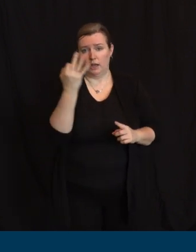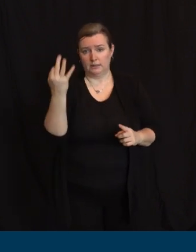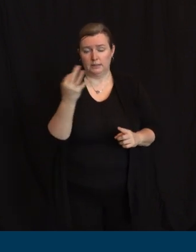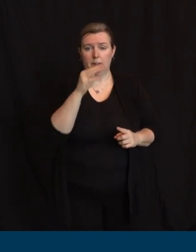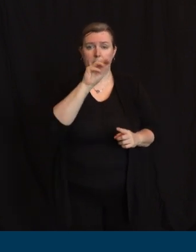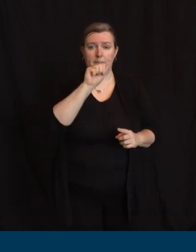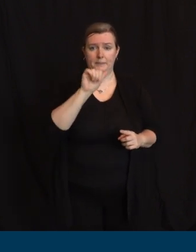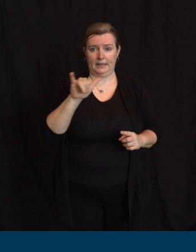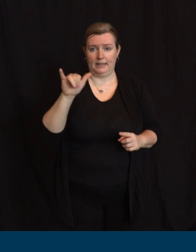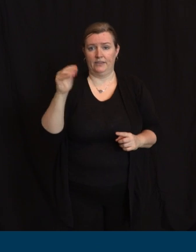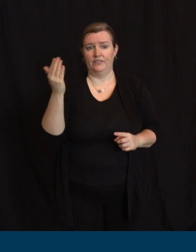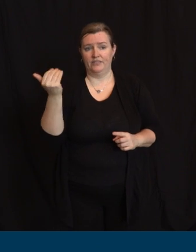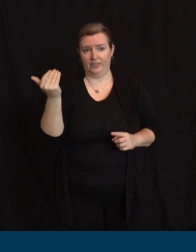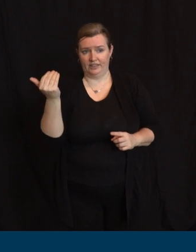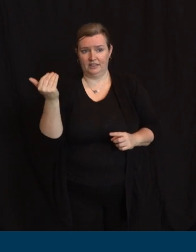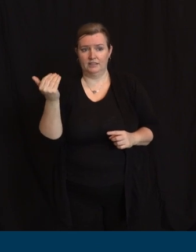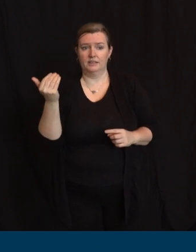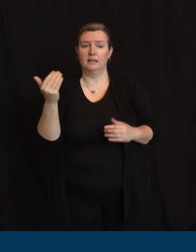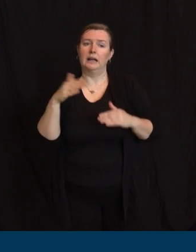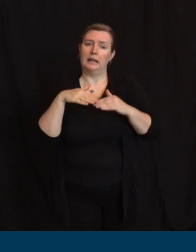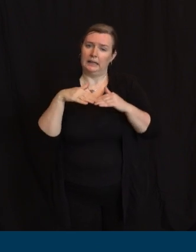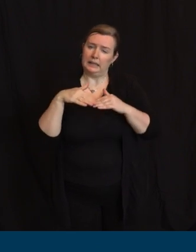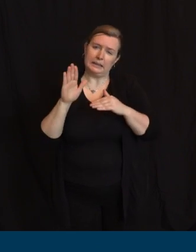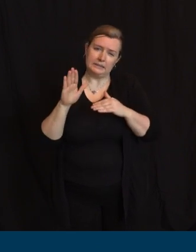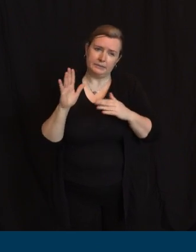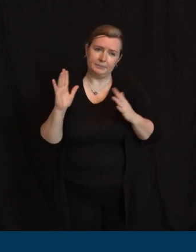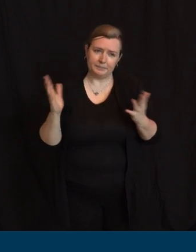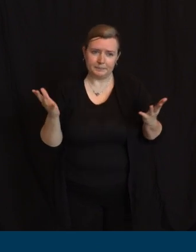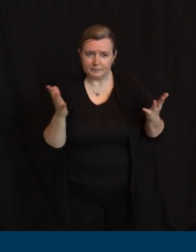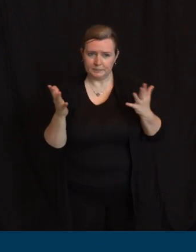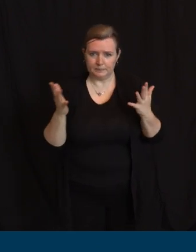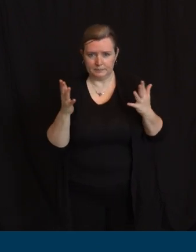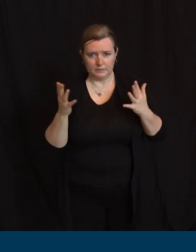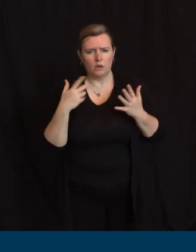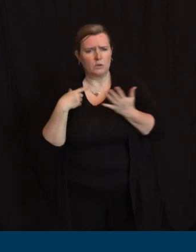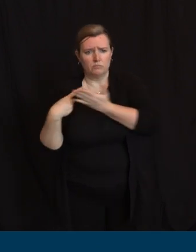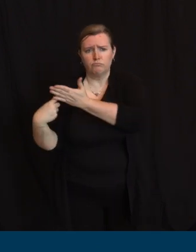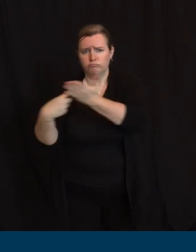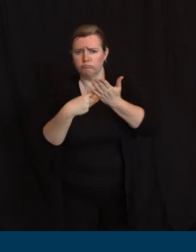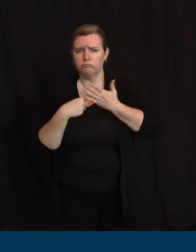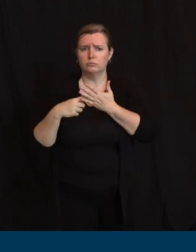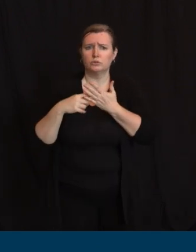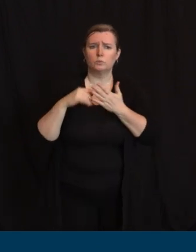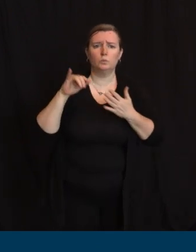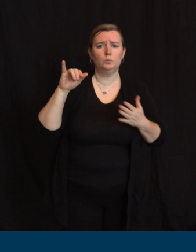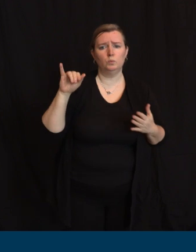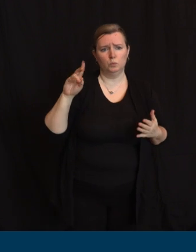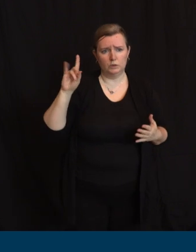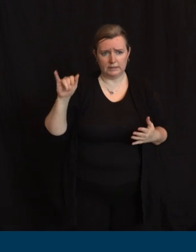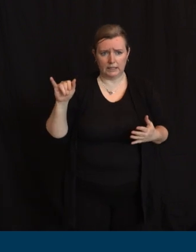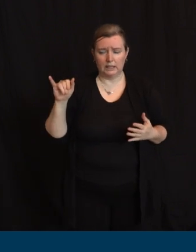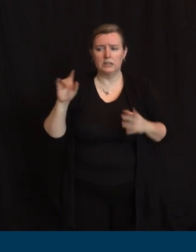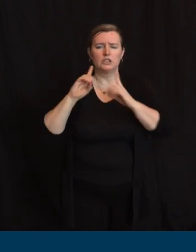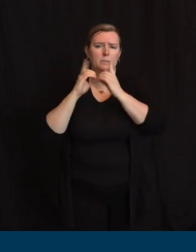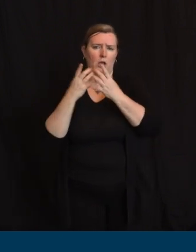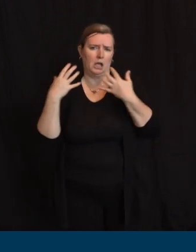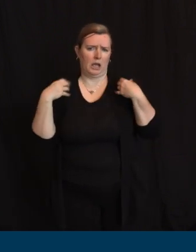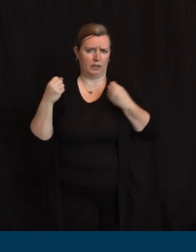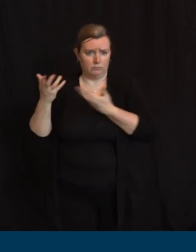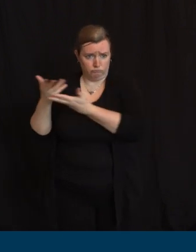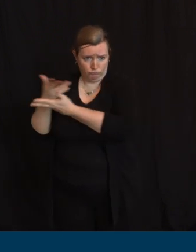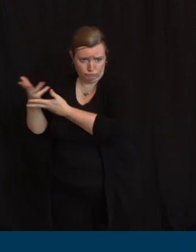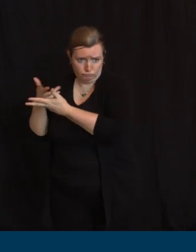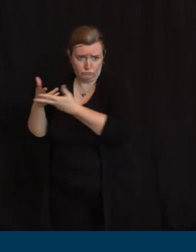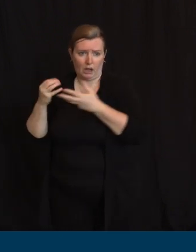weeks. I've made this decision in careful consultation with Judy in the Department of Health, as well as Dr. Repillette